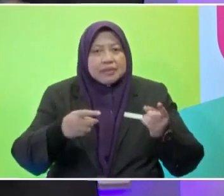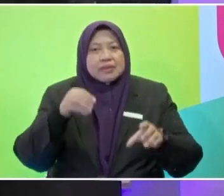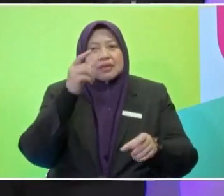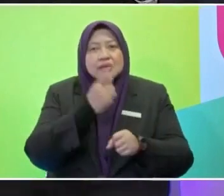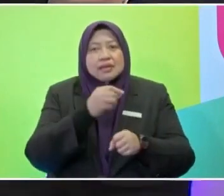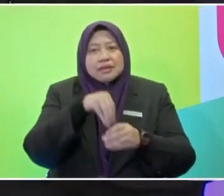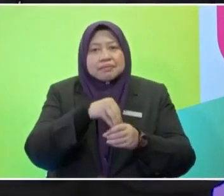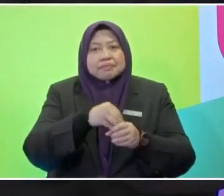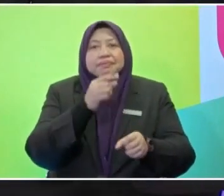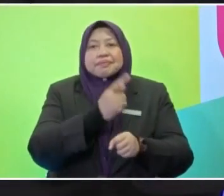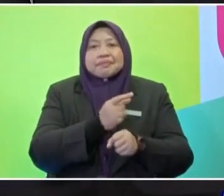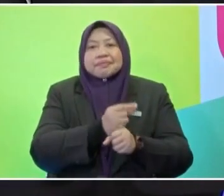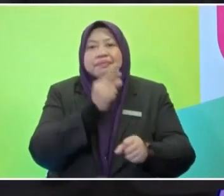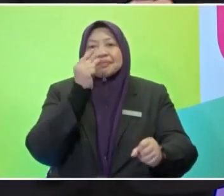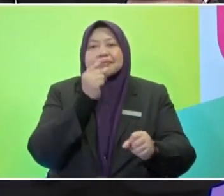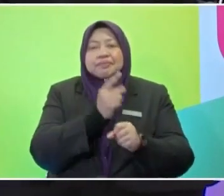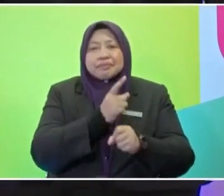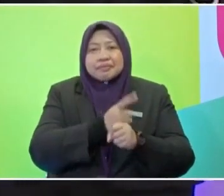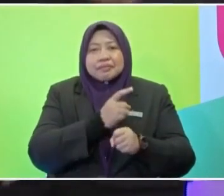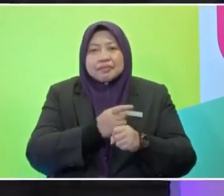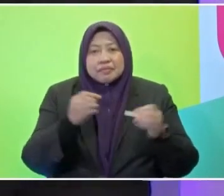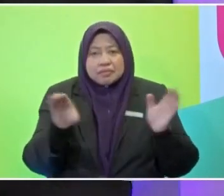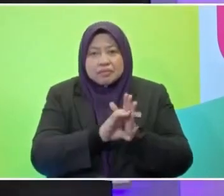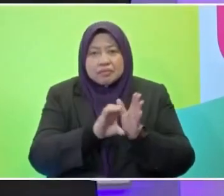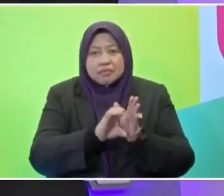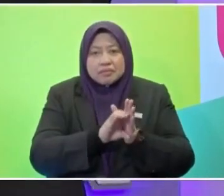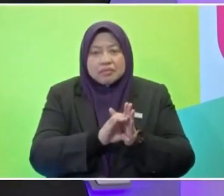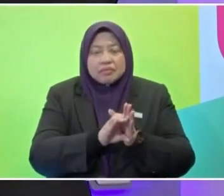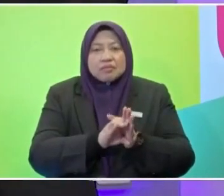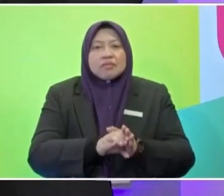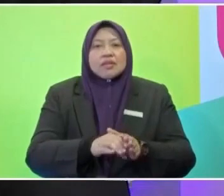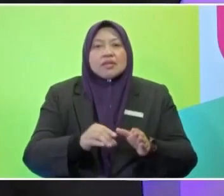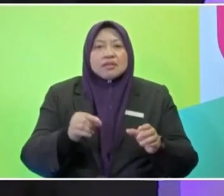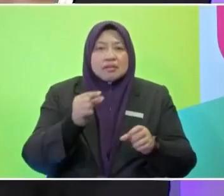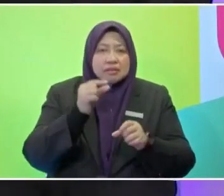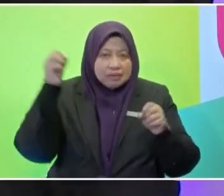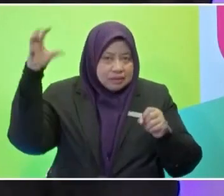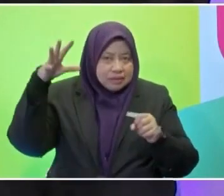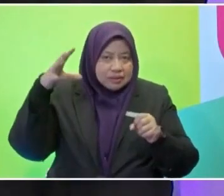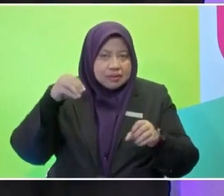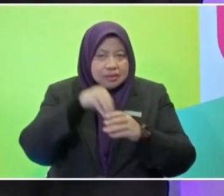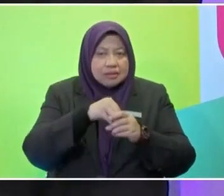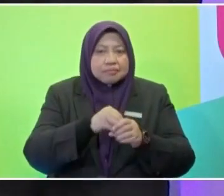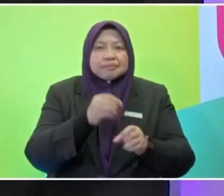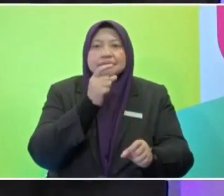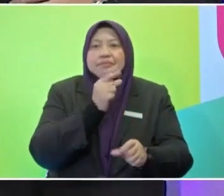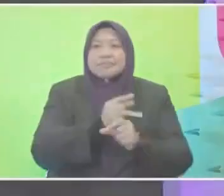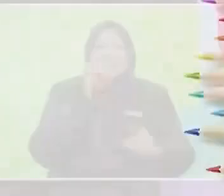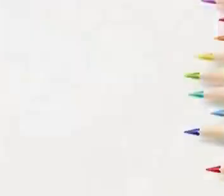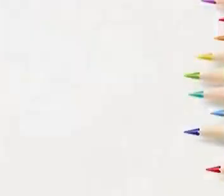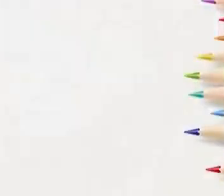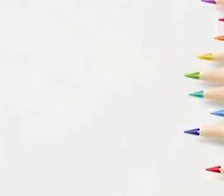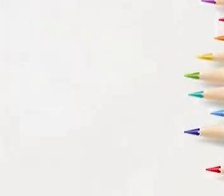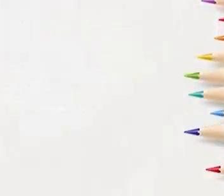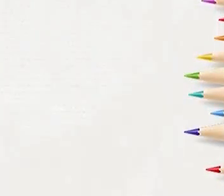these are some of the examples of light travels in a straight line. The first example here shows a picture of